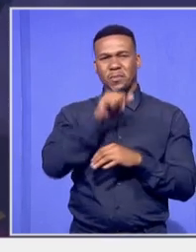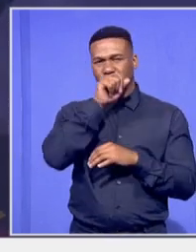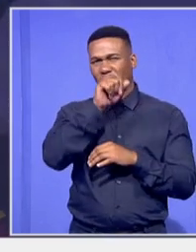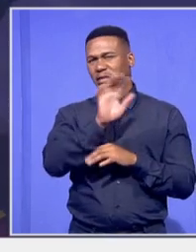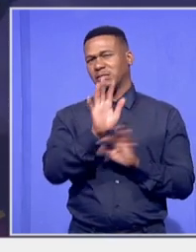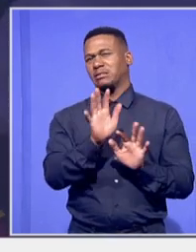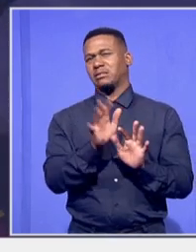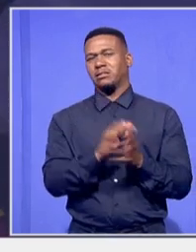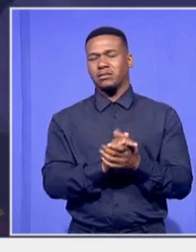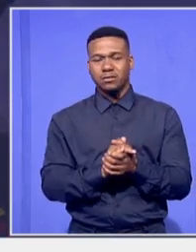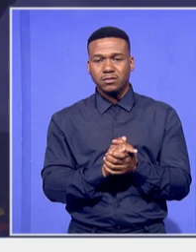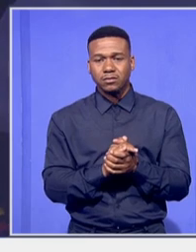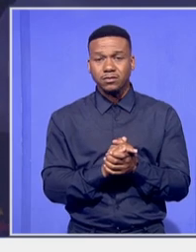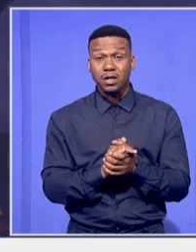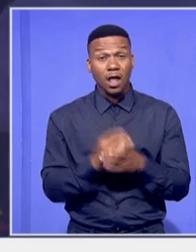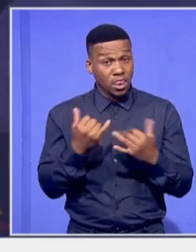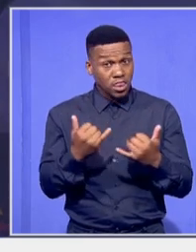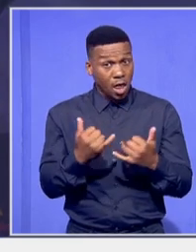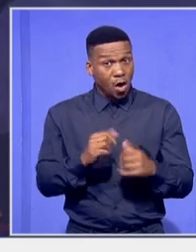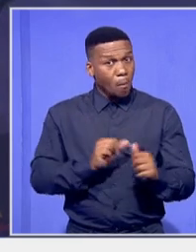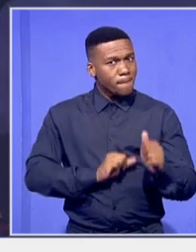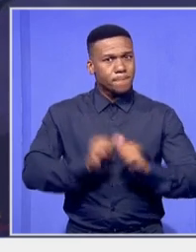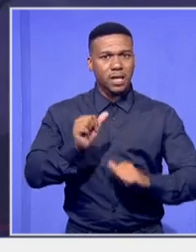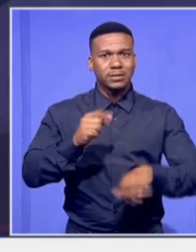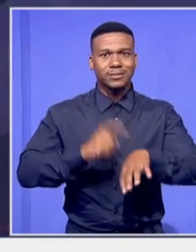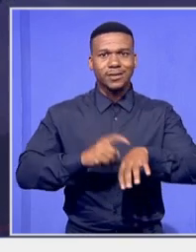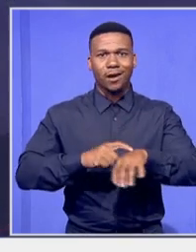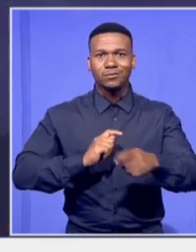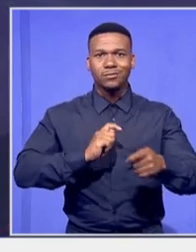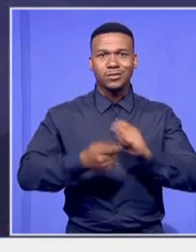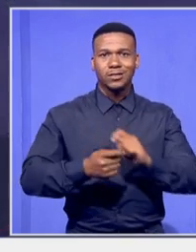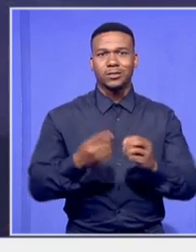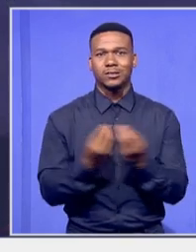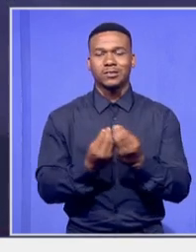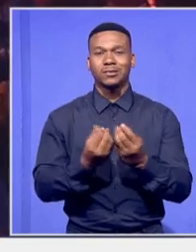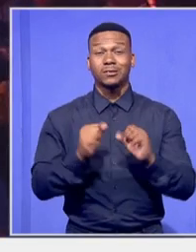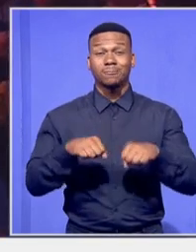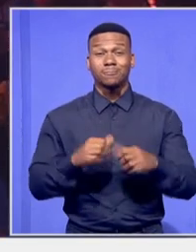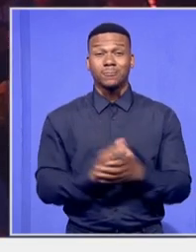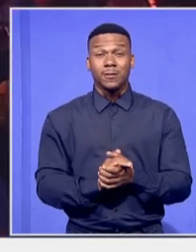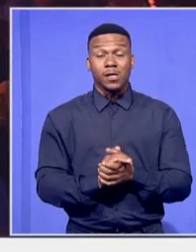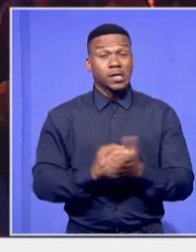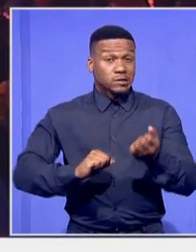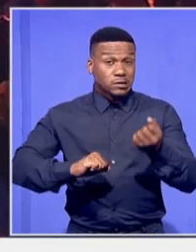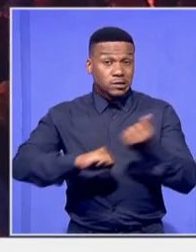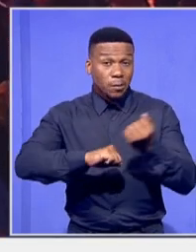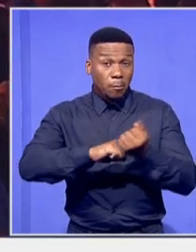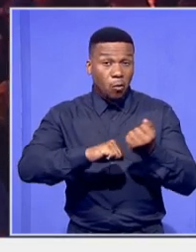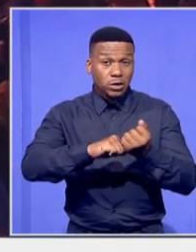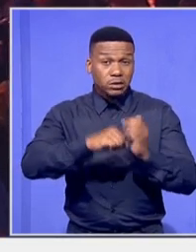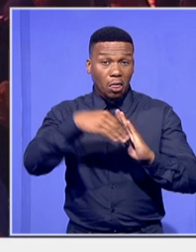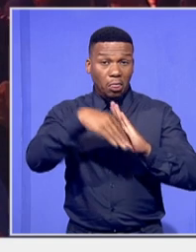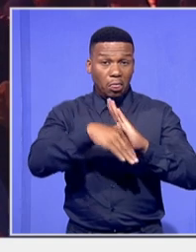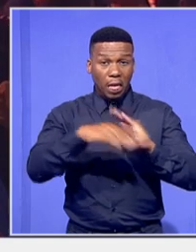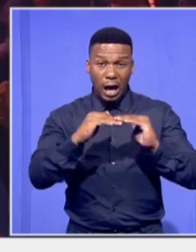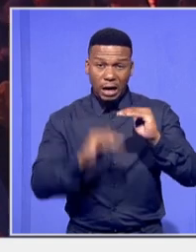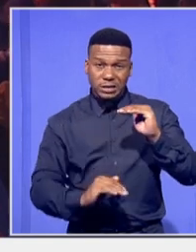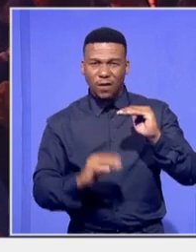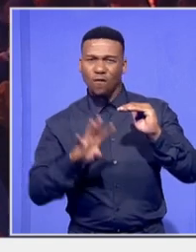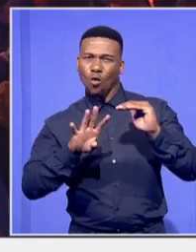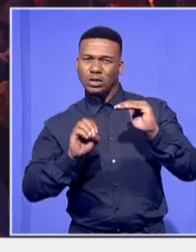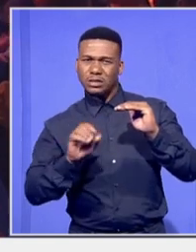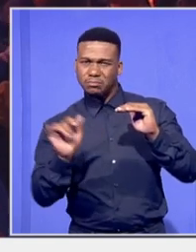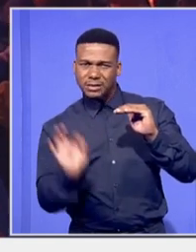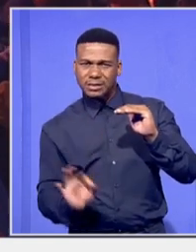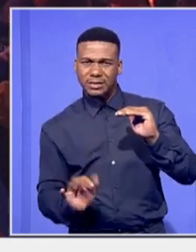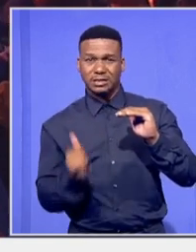Now is the best chance ever for change. At support levels in the 40s, the party currently